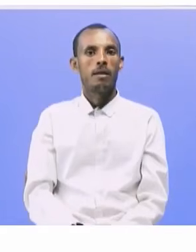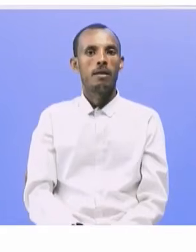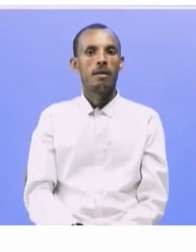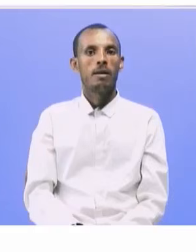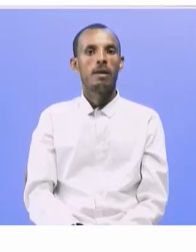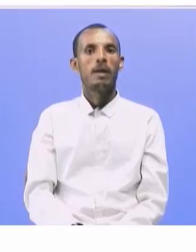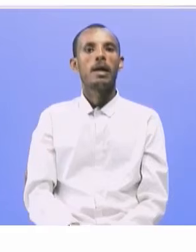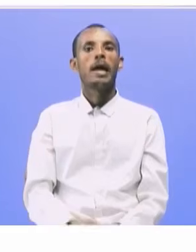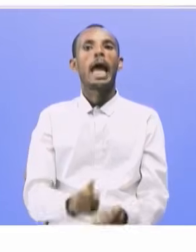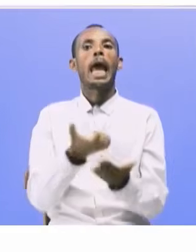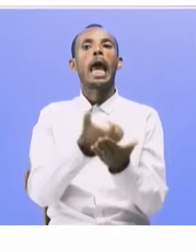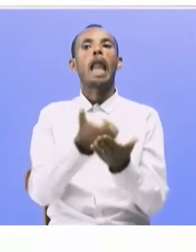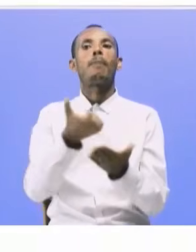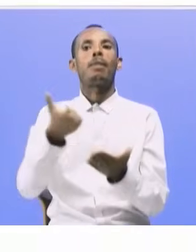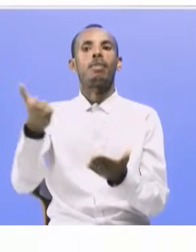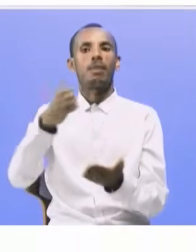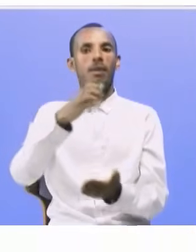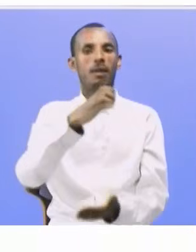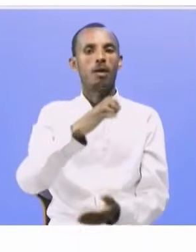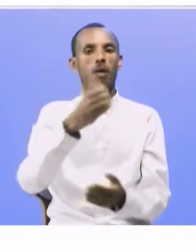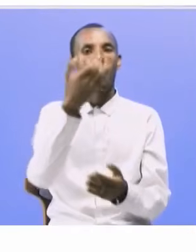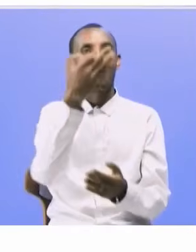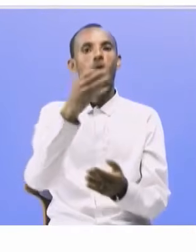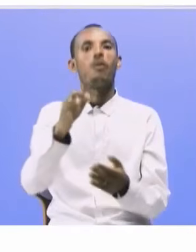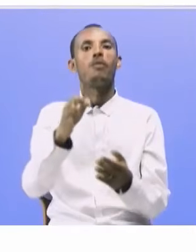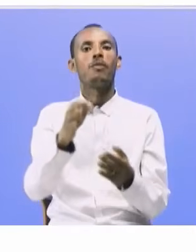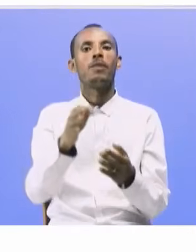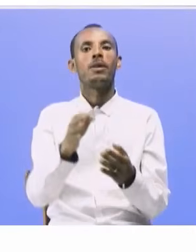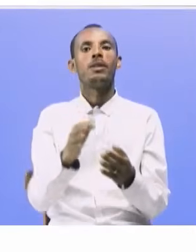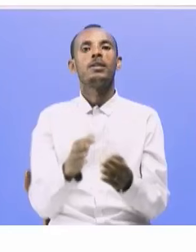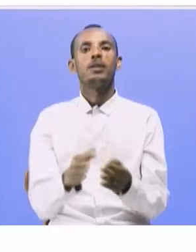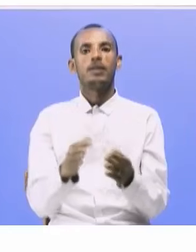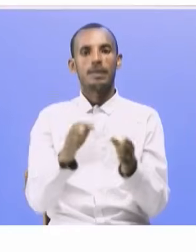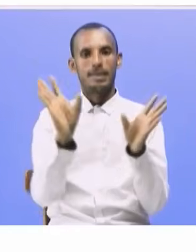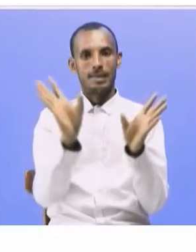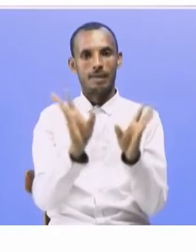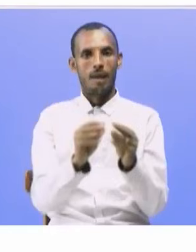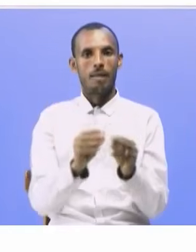an element of a set, an element